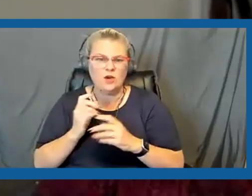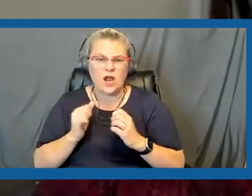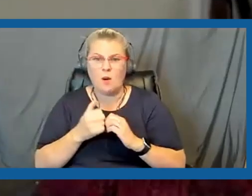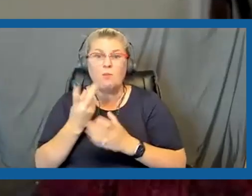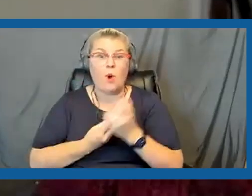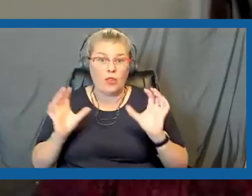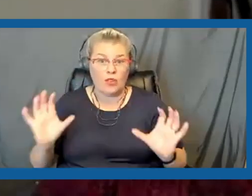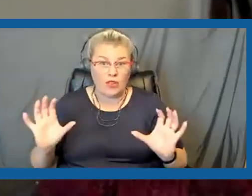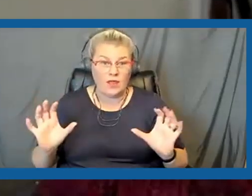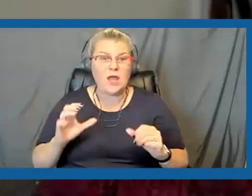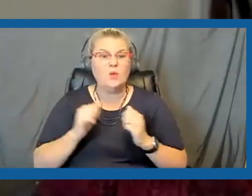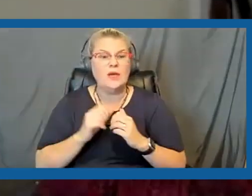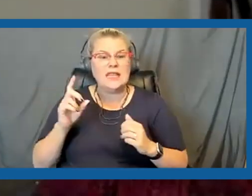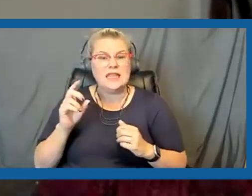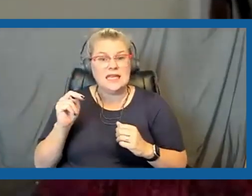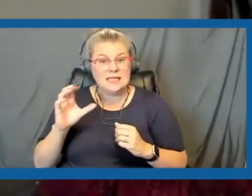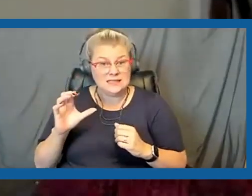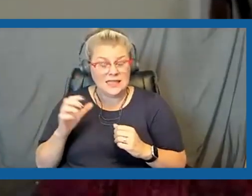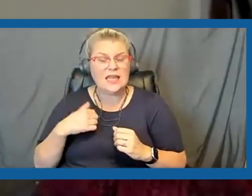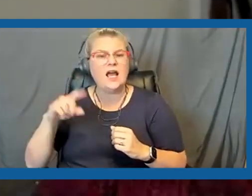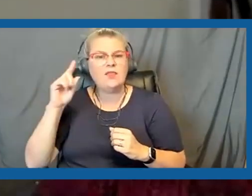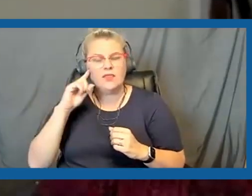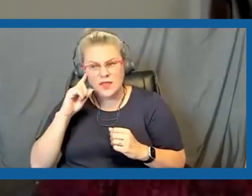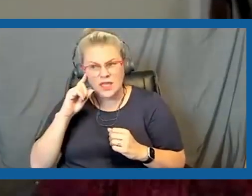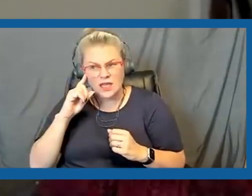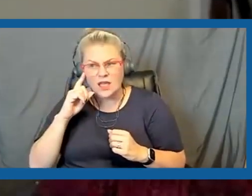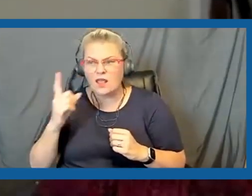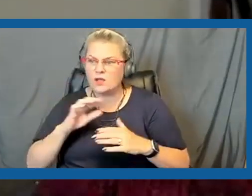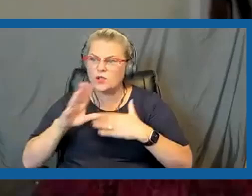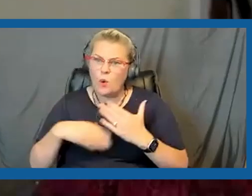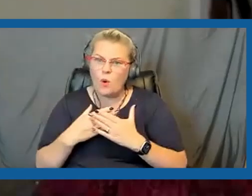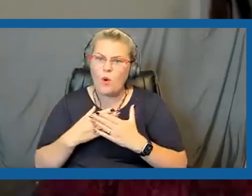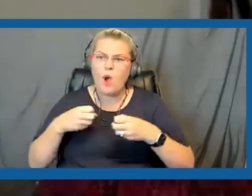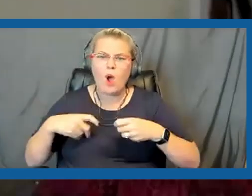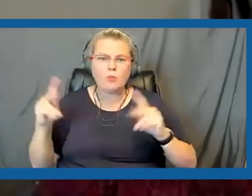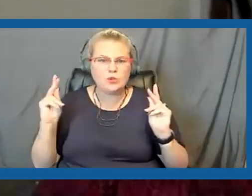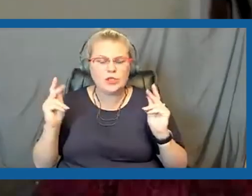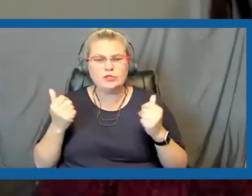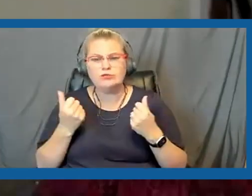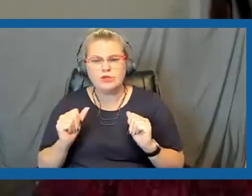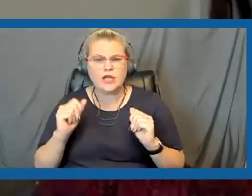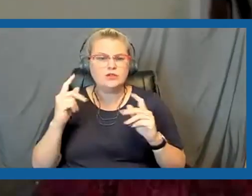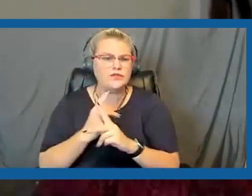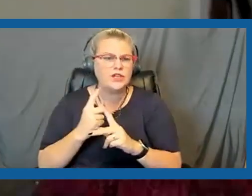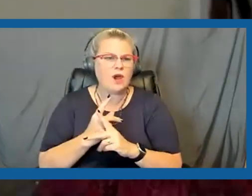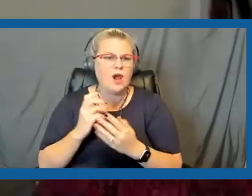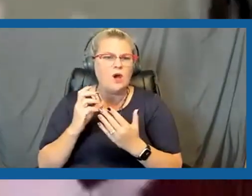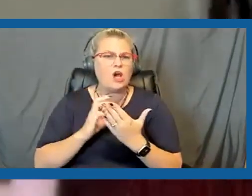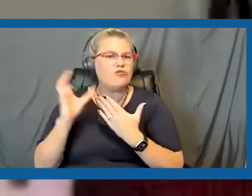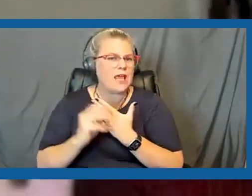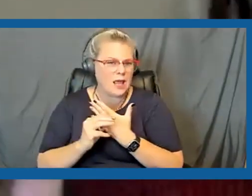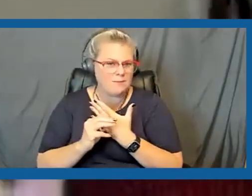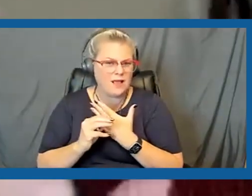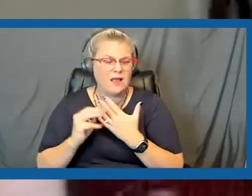the DNC, I think that there is this whole opportunity to try to figure out a curriculum